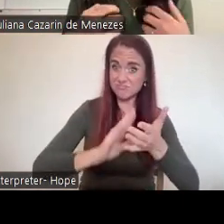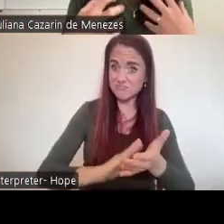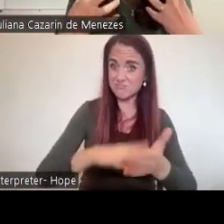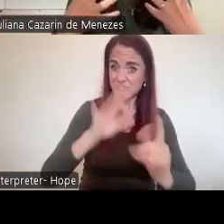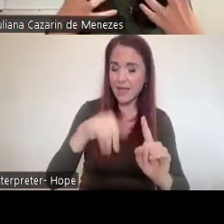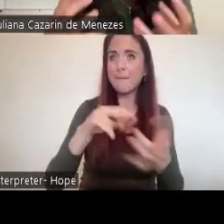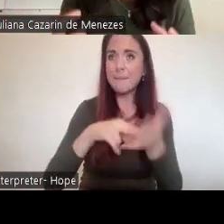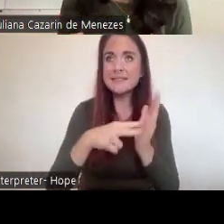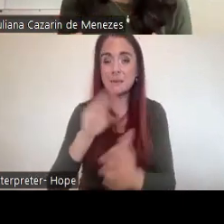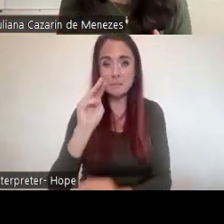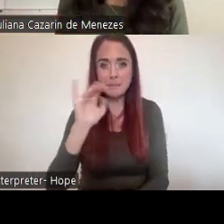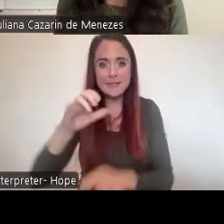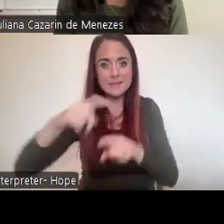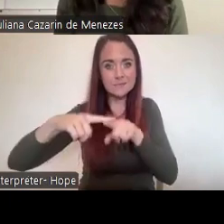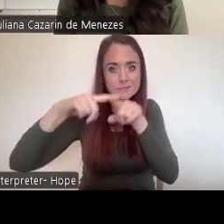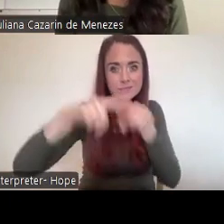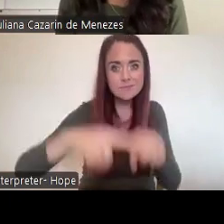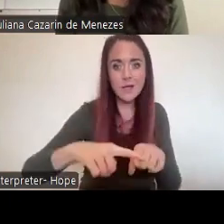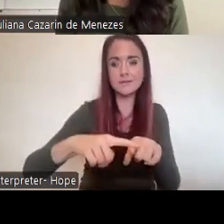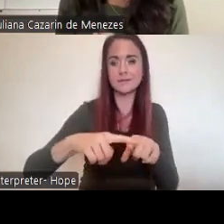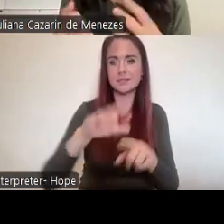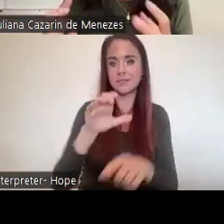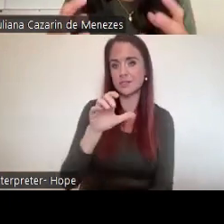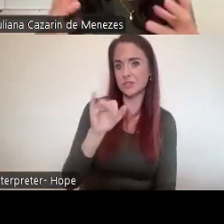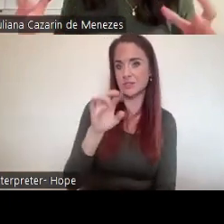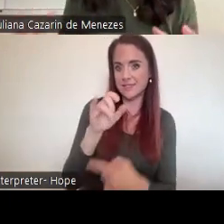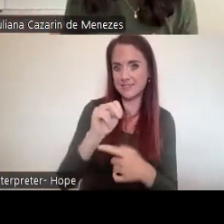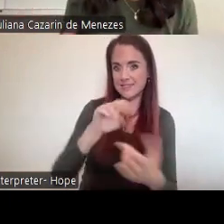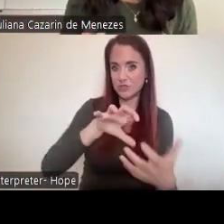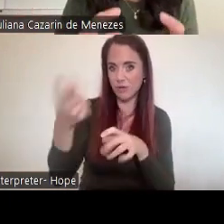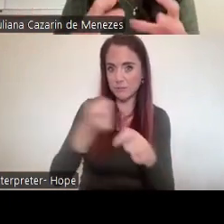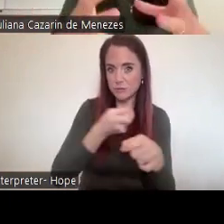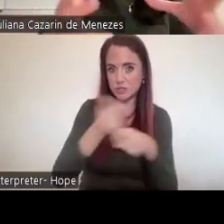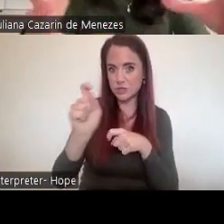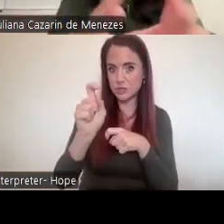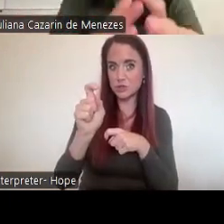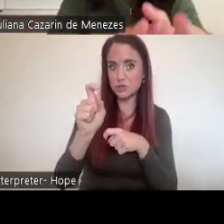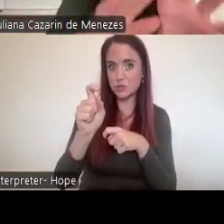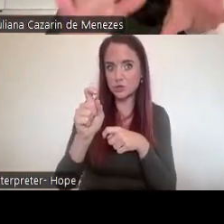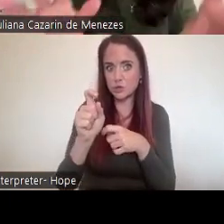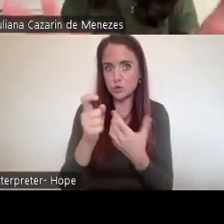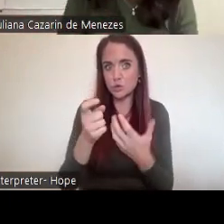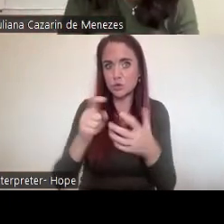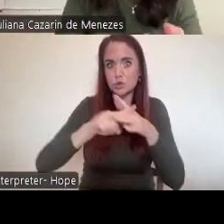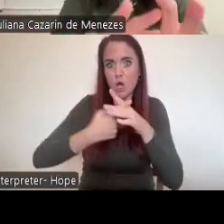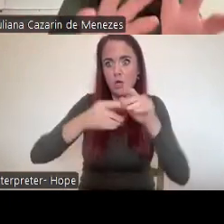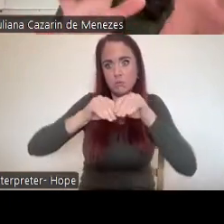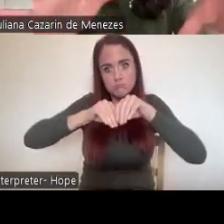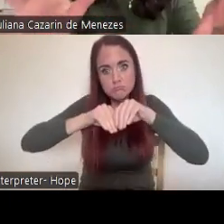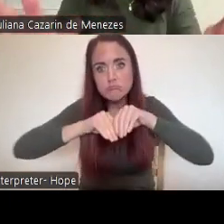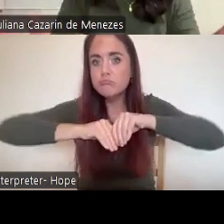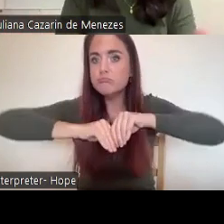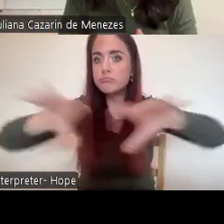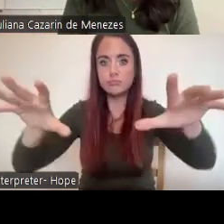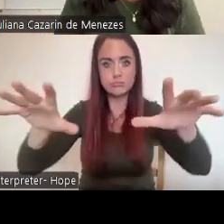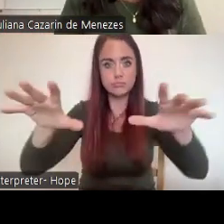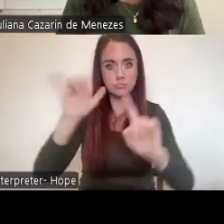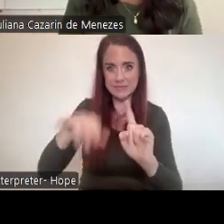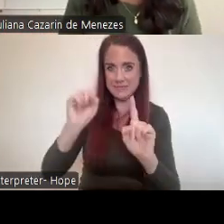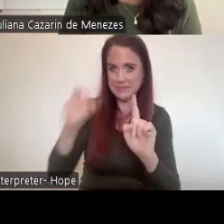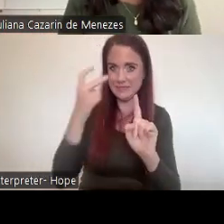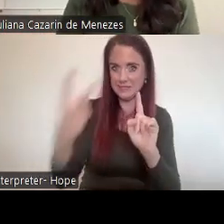MIC depends on circadian disruption to induce this proliferative phenotype, this